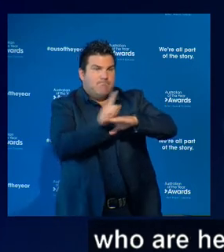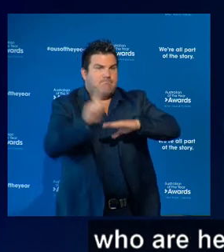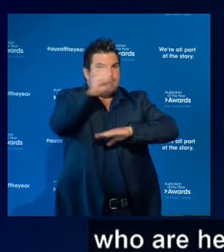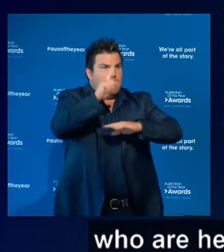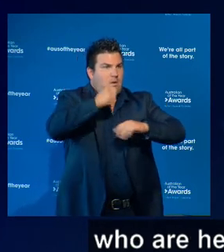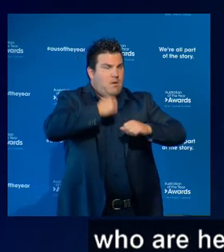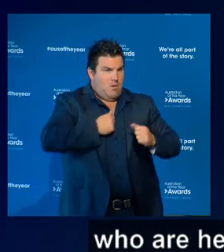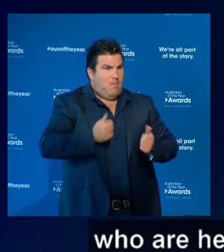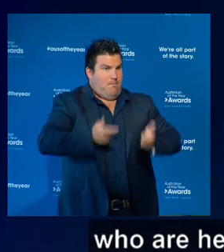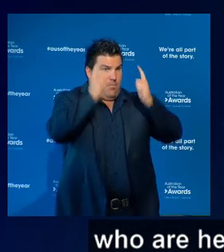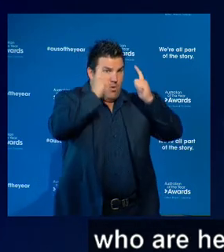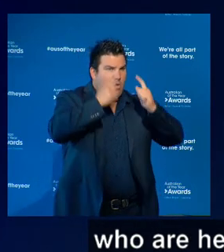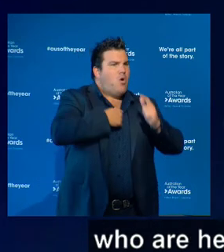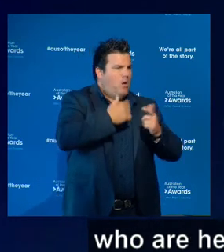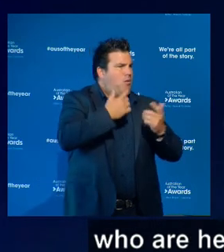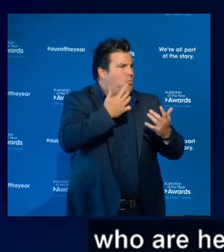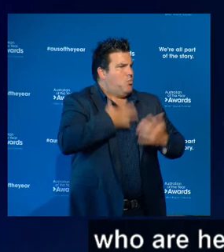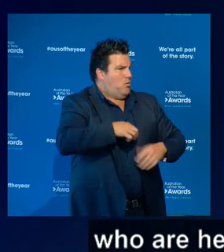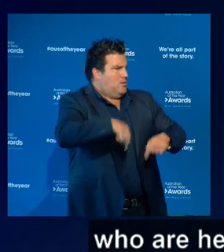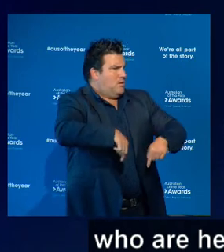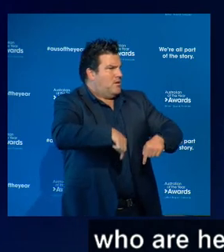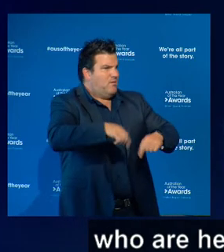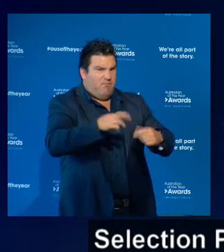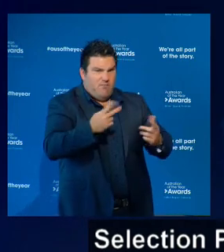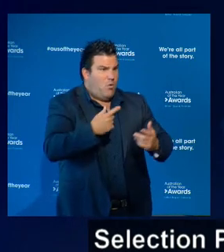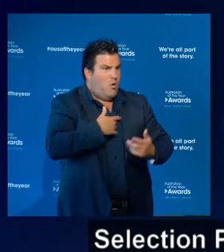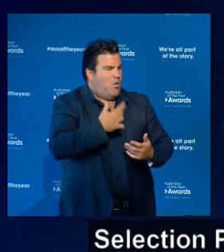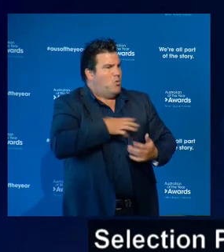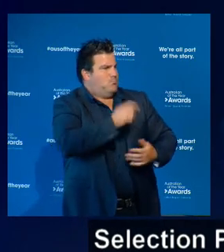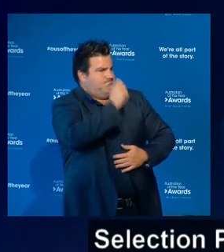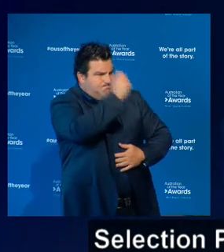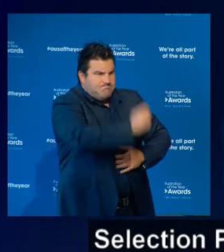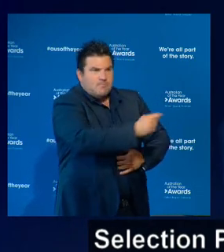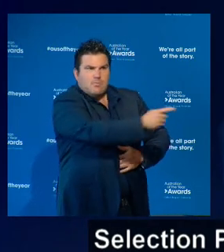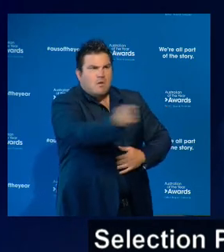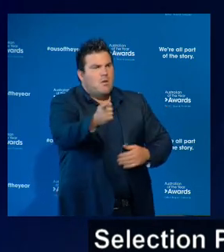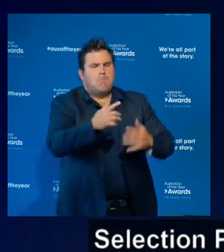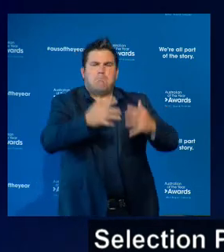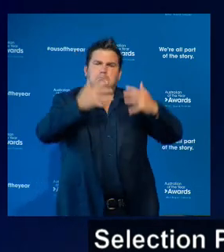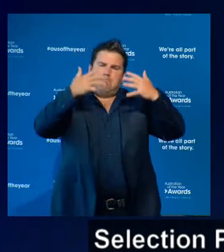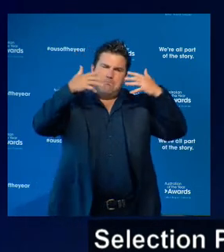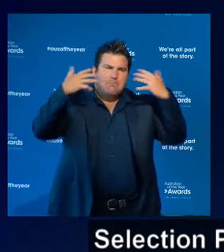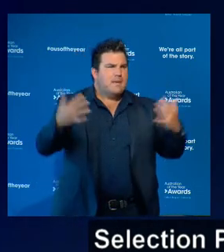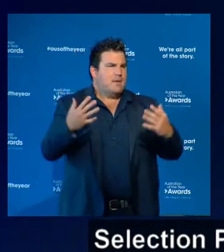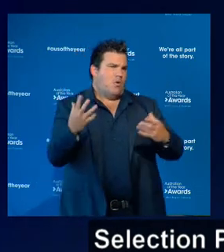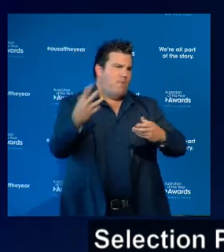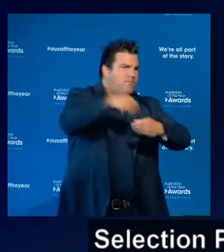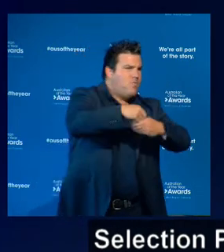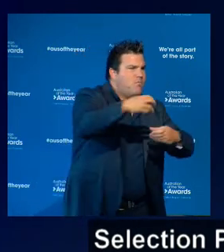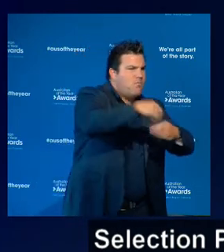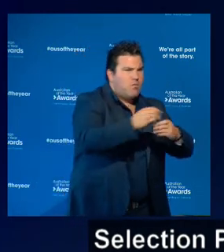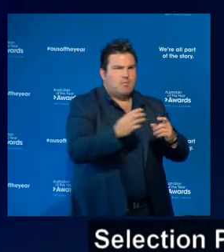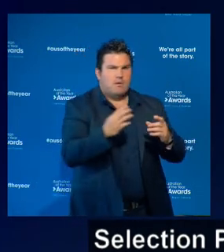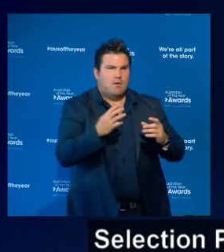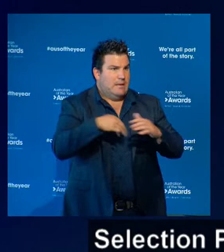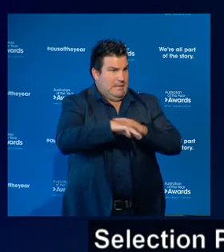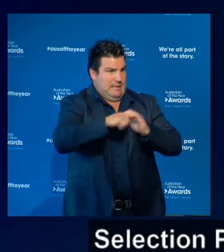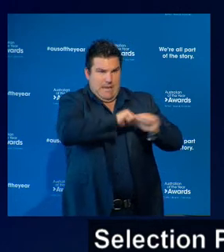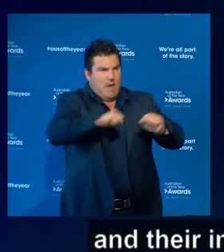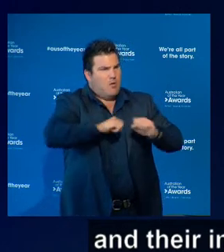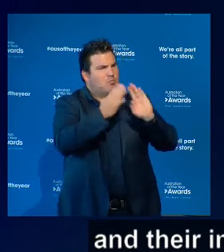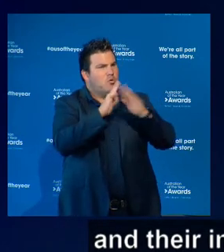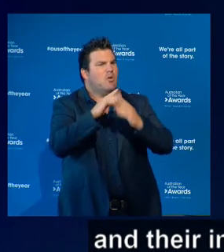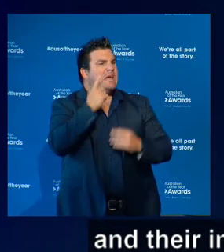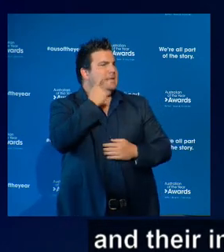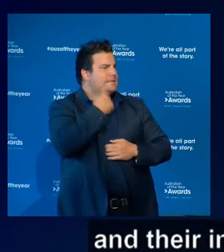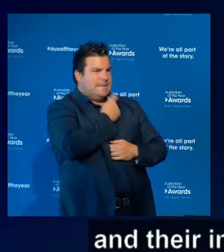our outstanding Australians and their immense contribution to our community. It is never an easy decision to select the nominees each